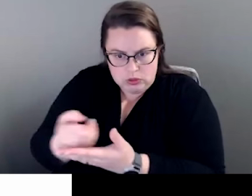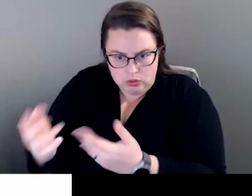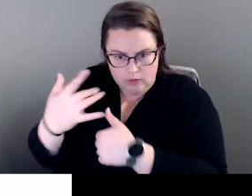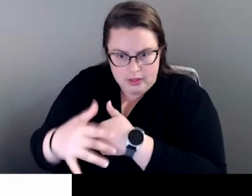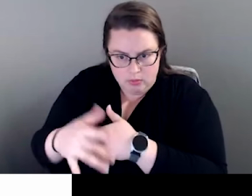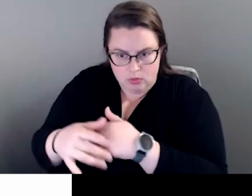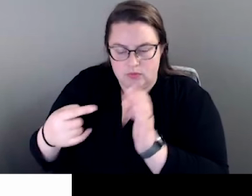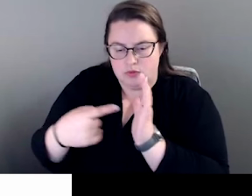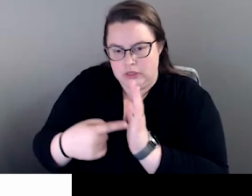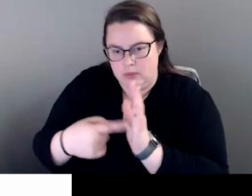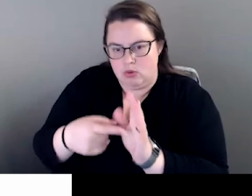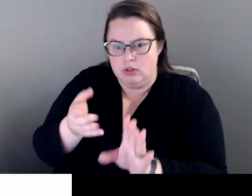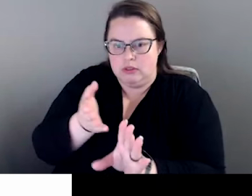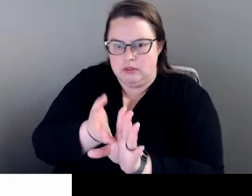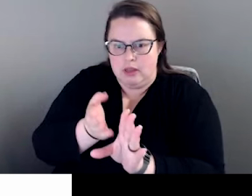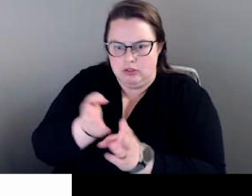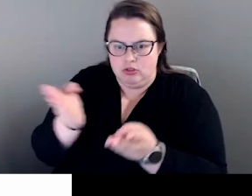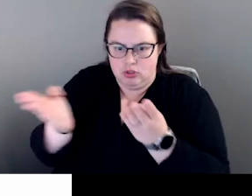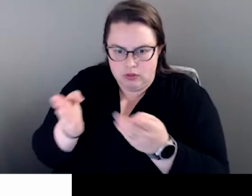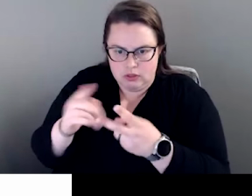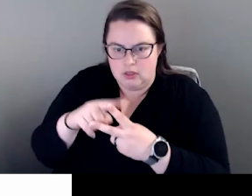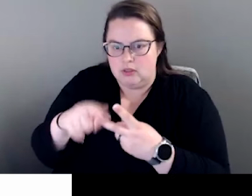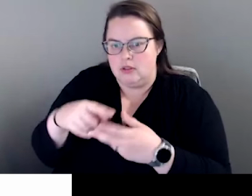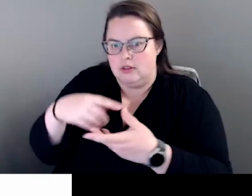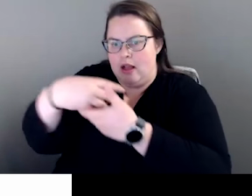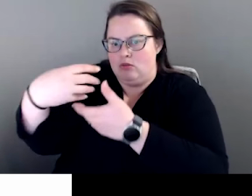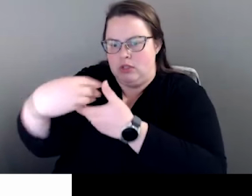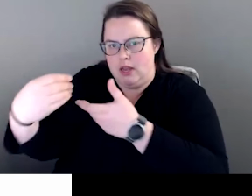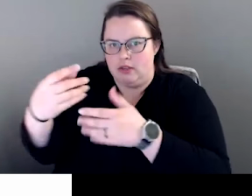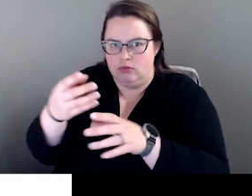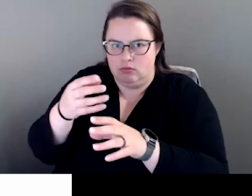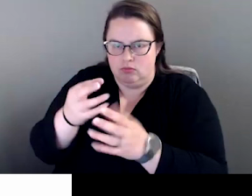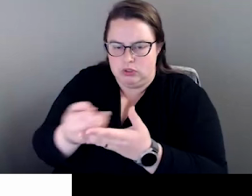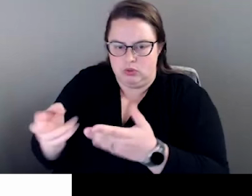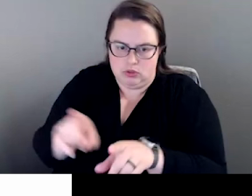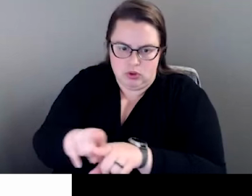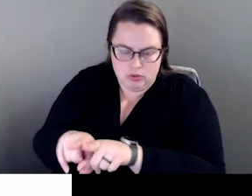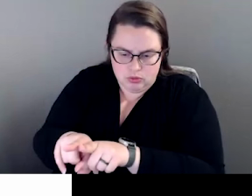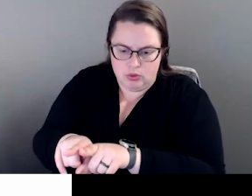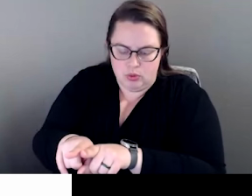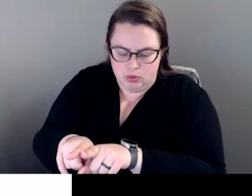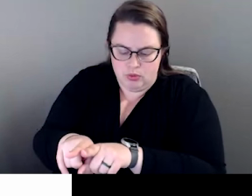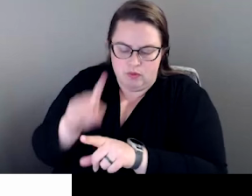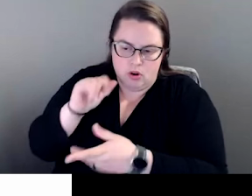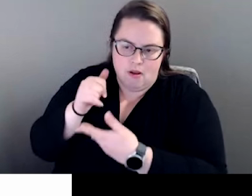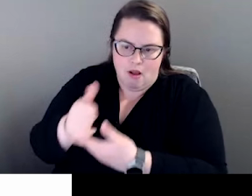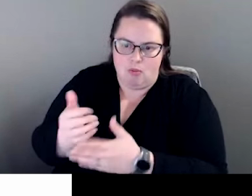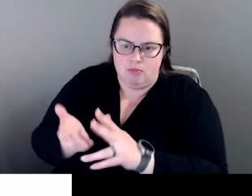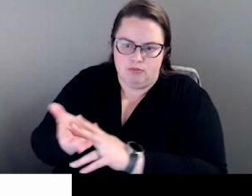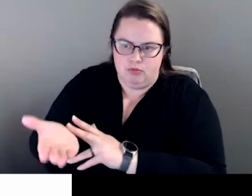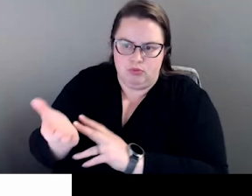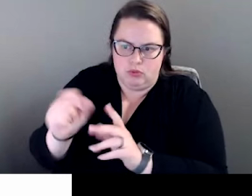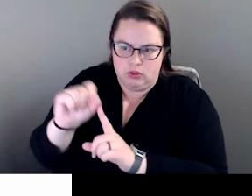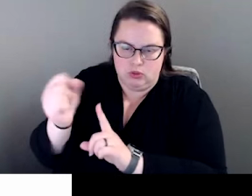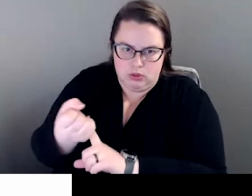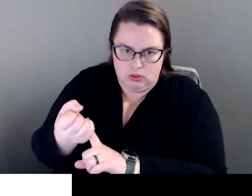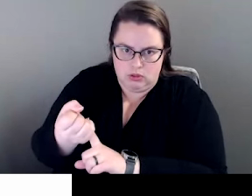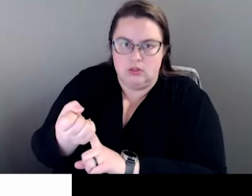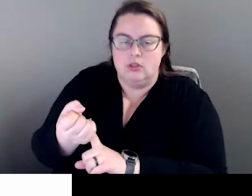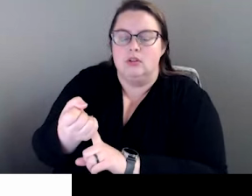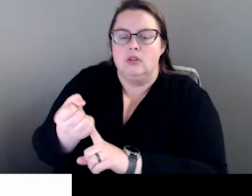services and outside resources as well to help her through the situation. And we can